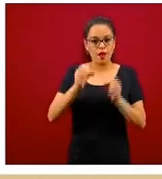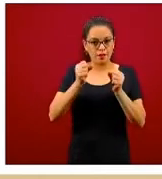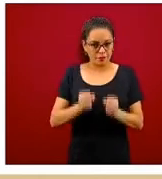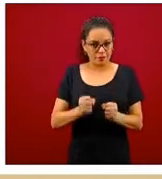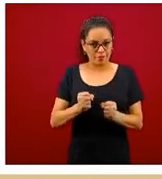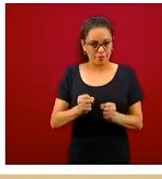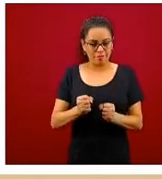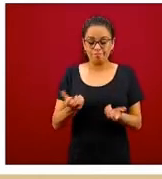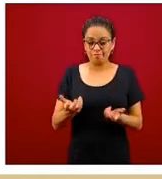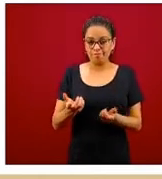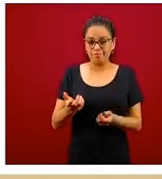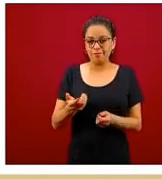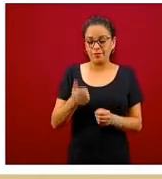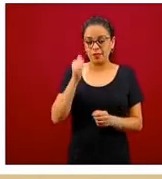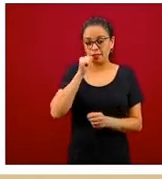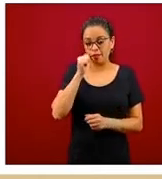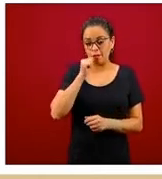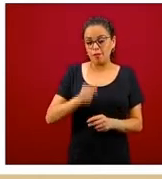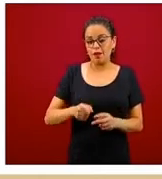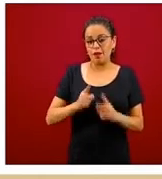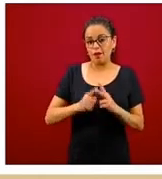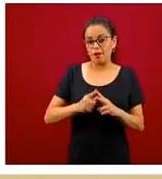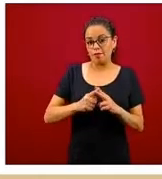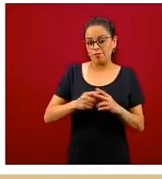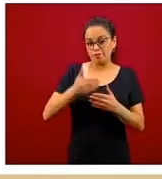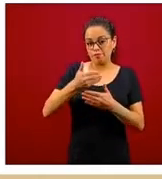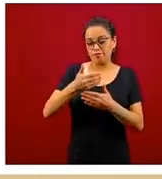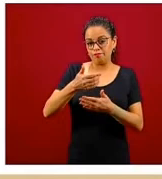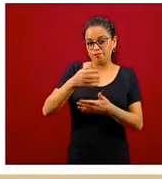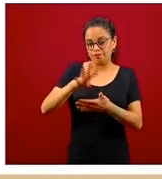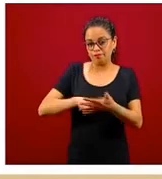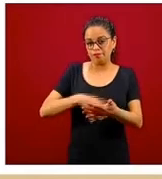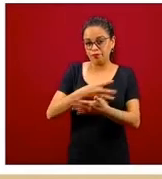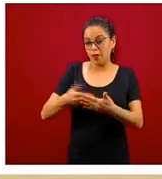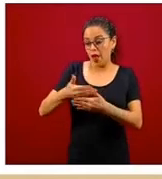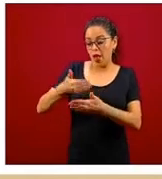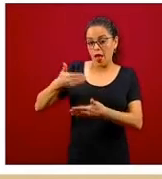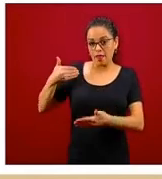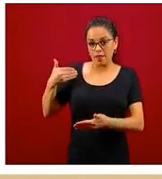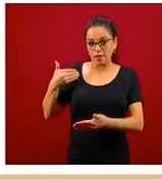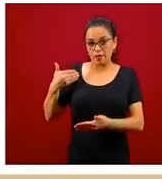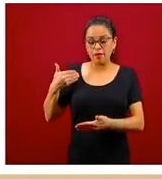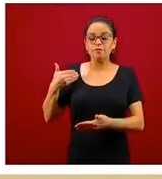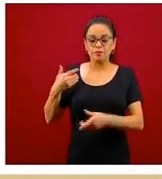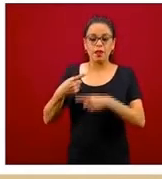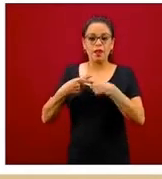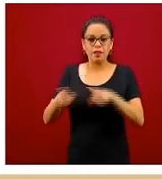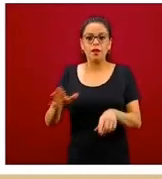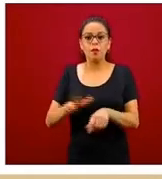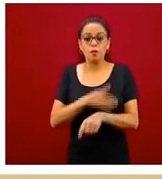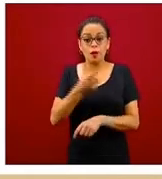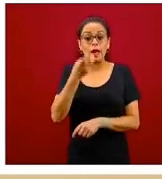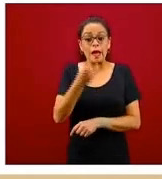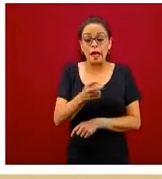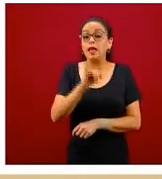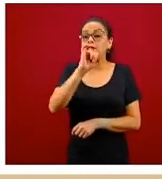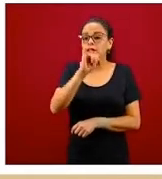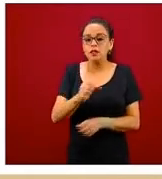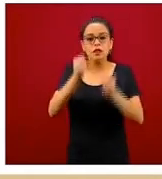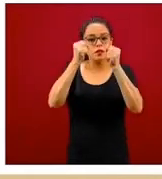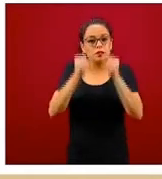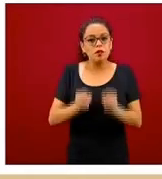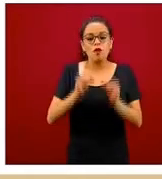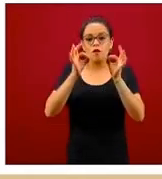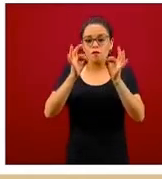saying cases or confirmed patients as we would say with the aforementioned statistics, because these are